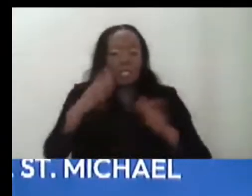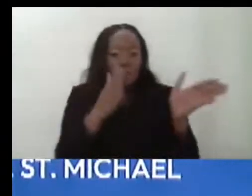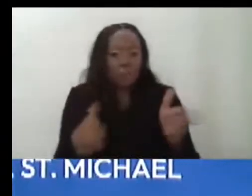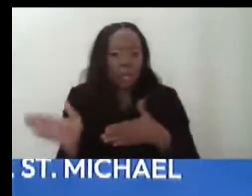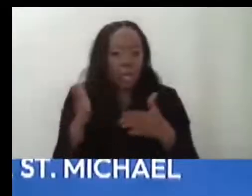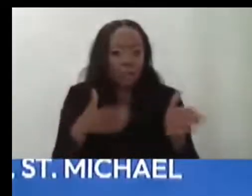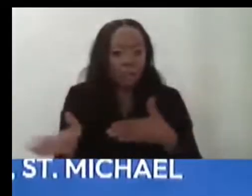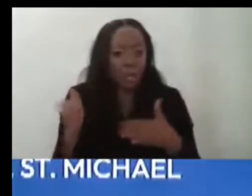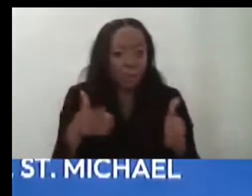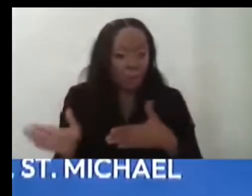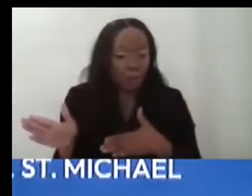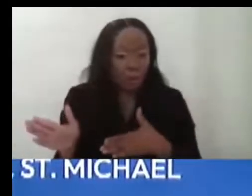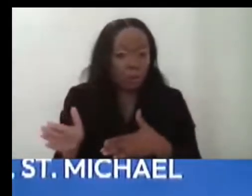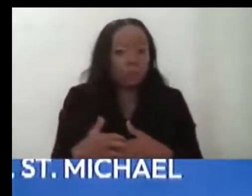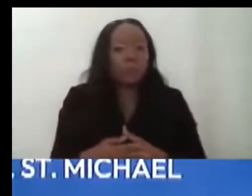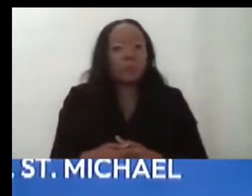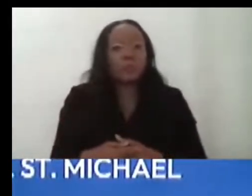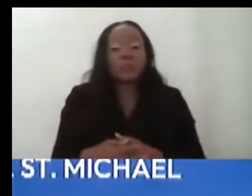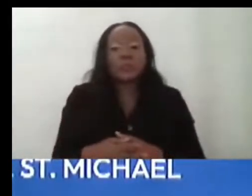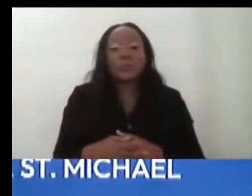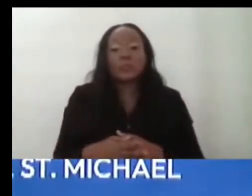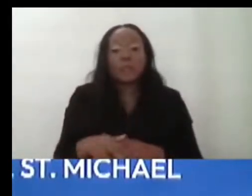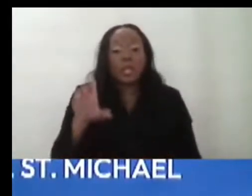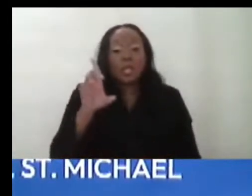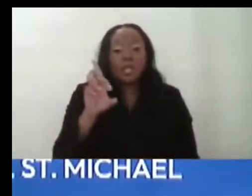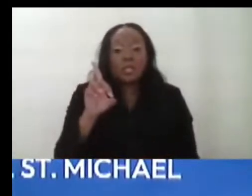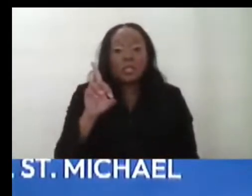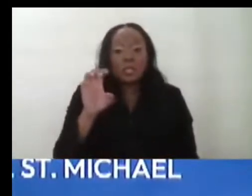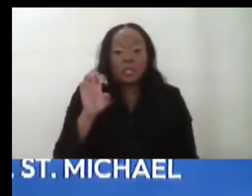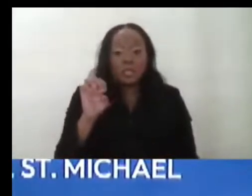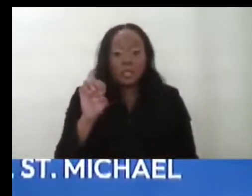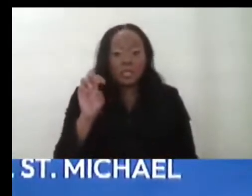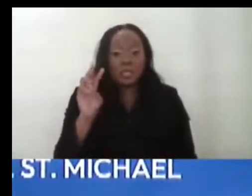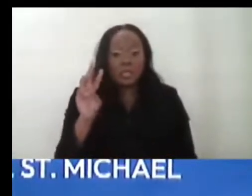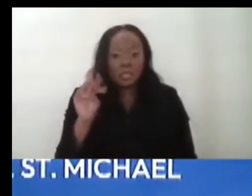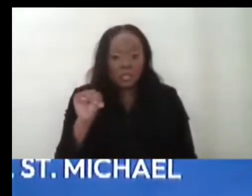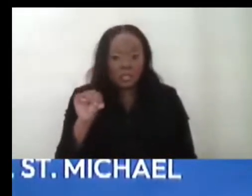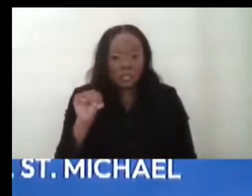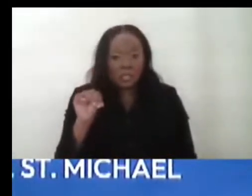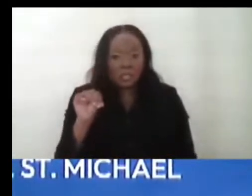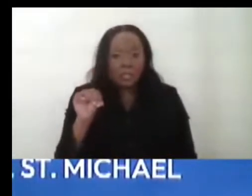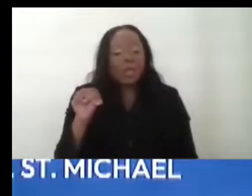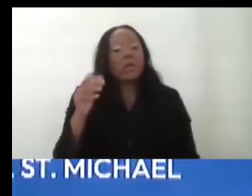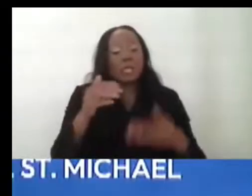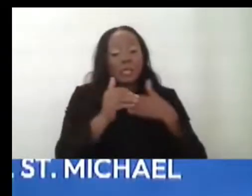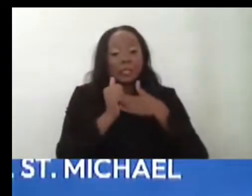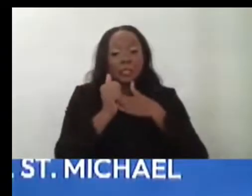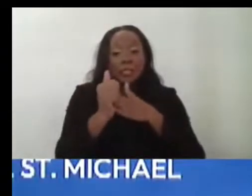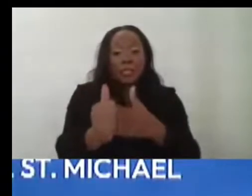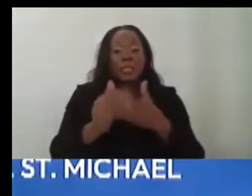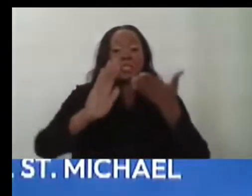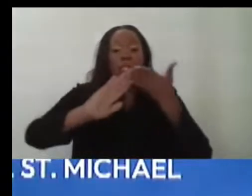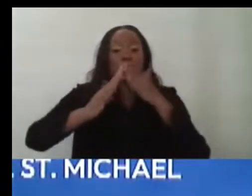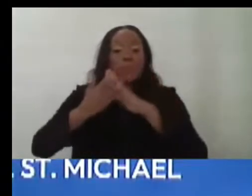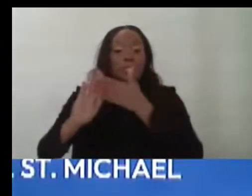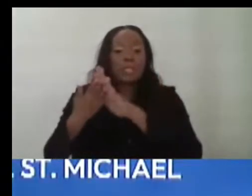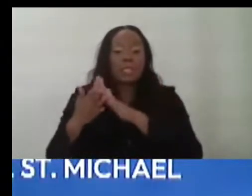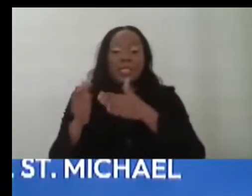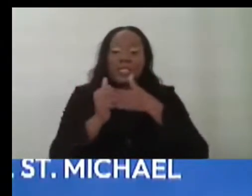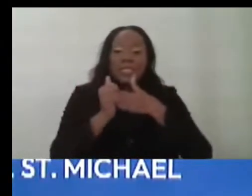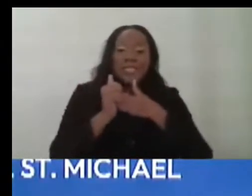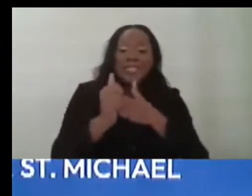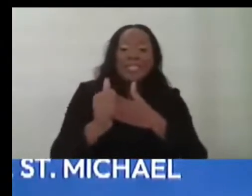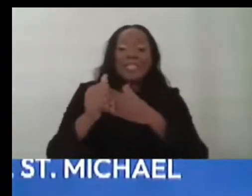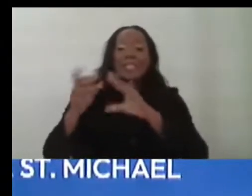Rest assured that the Department of Emergency Management leads the community and national coordination